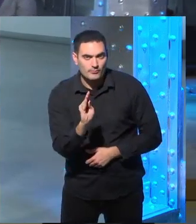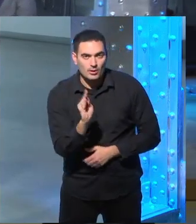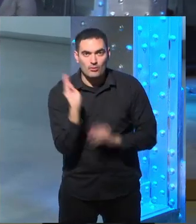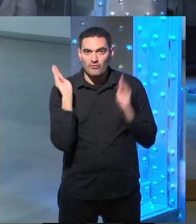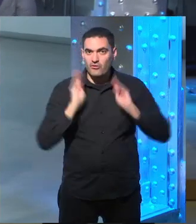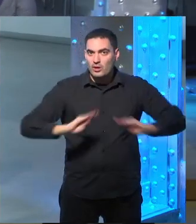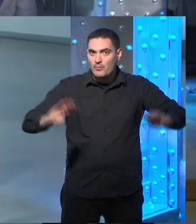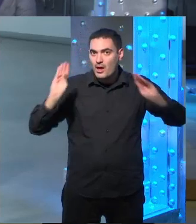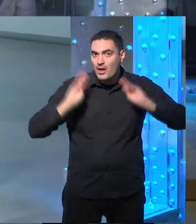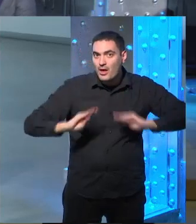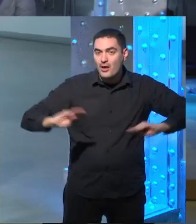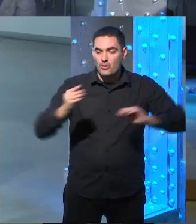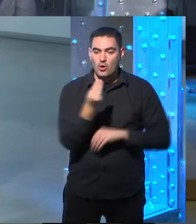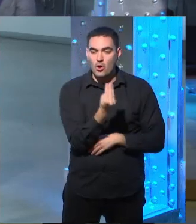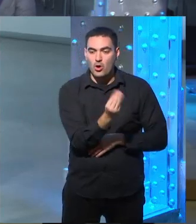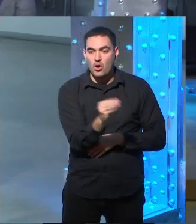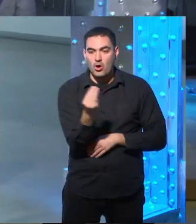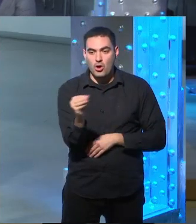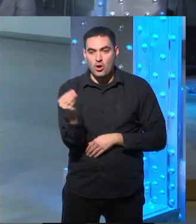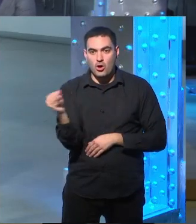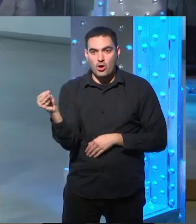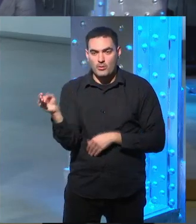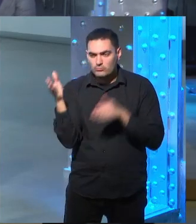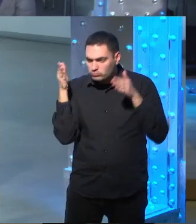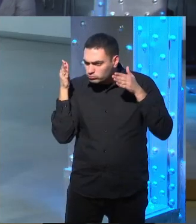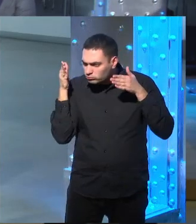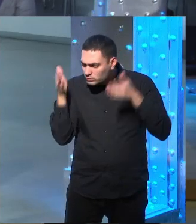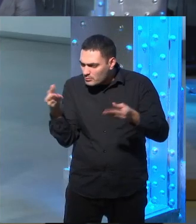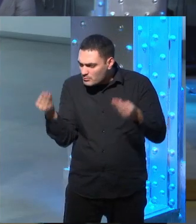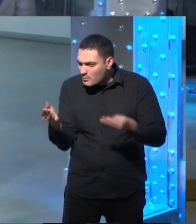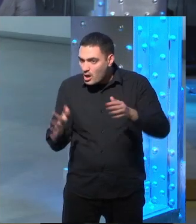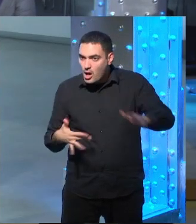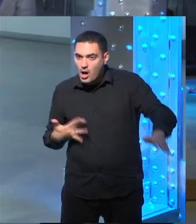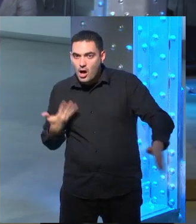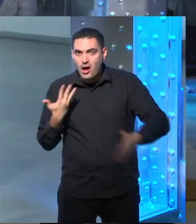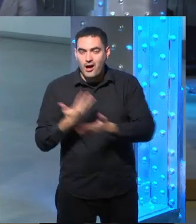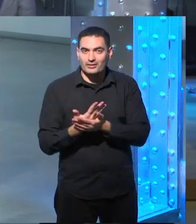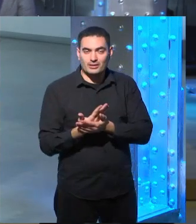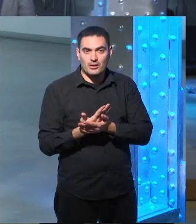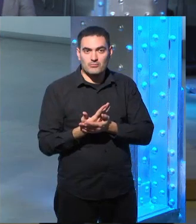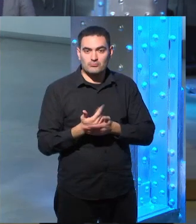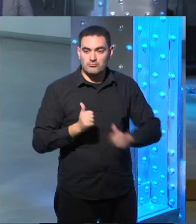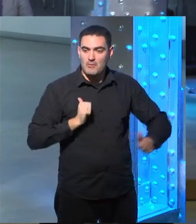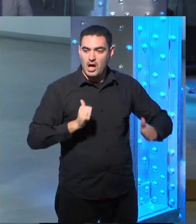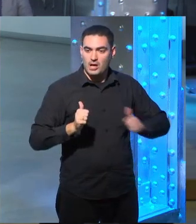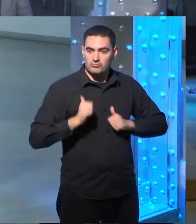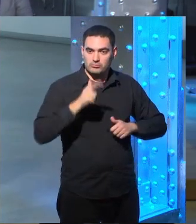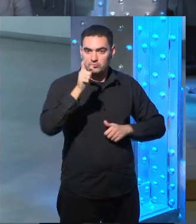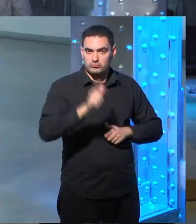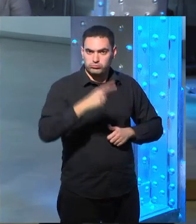start with Jorge. Are we approaching training and education well from